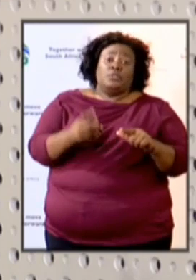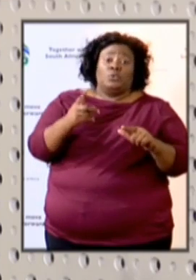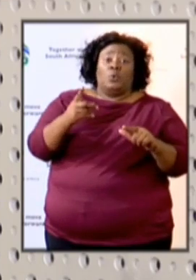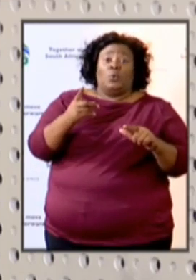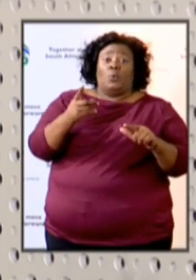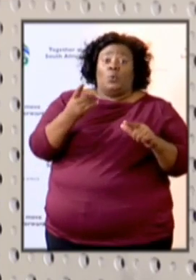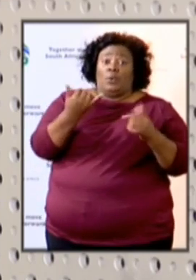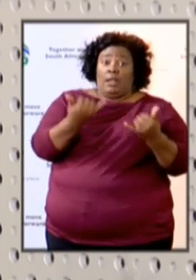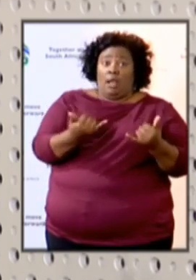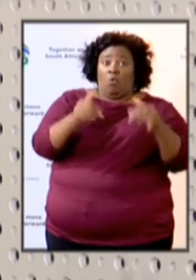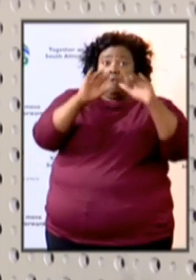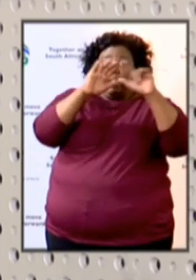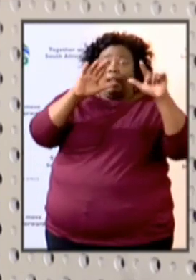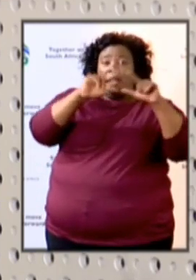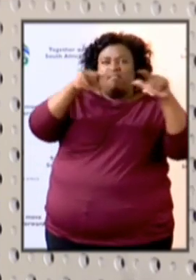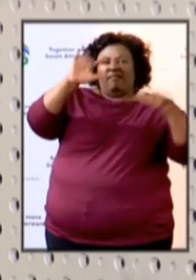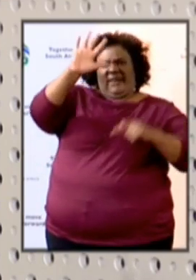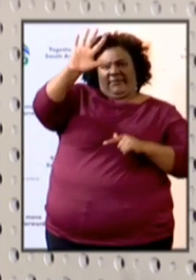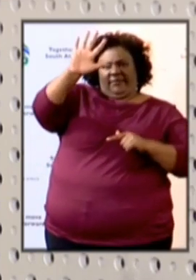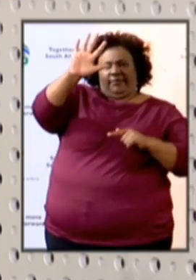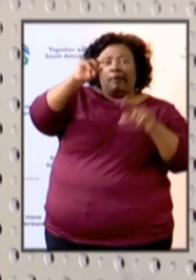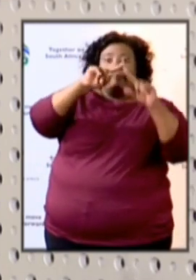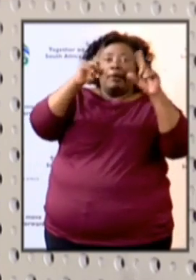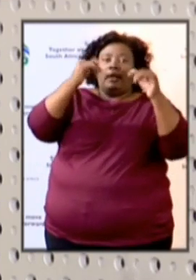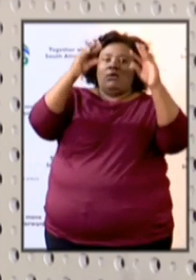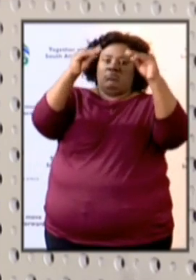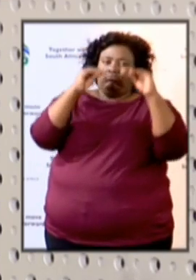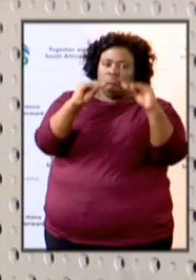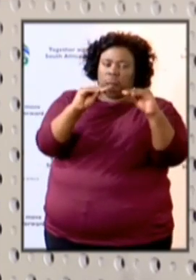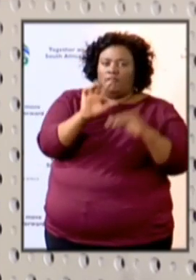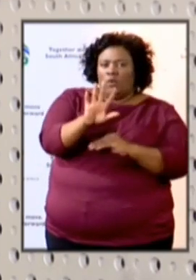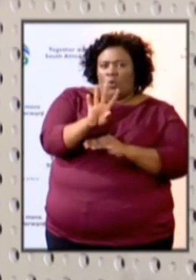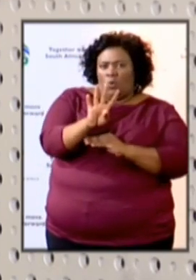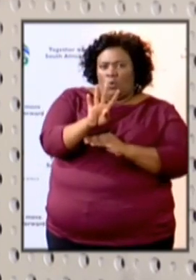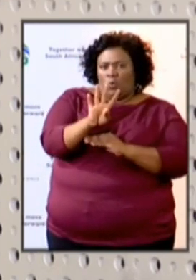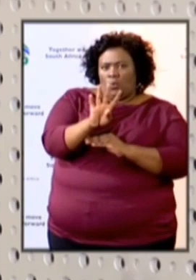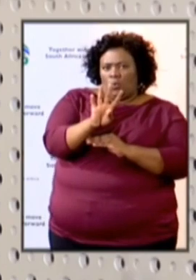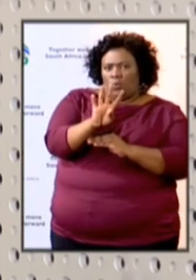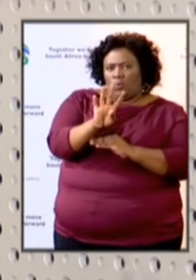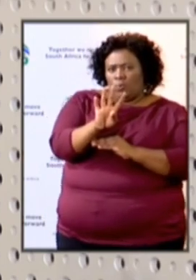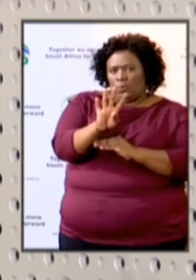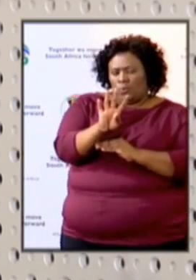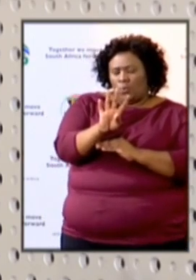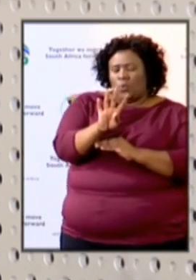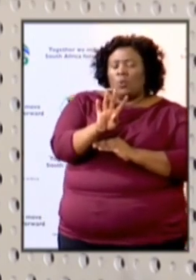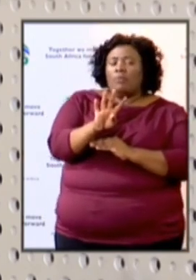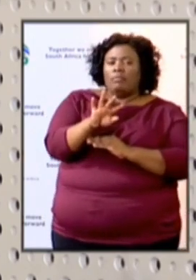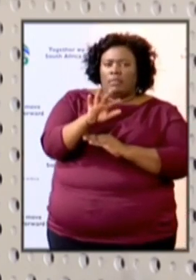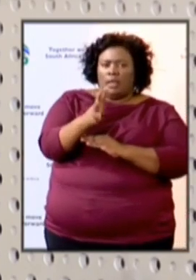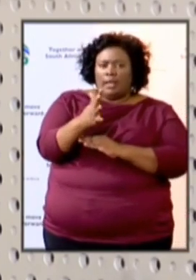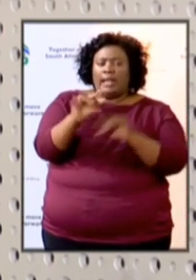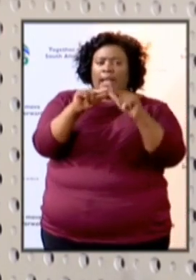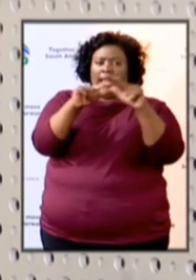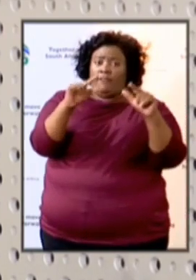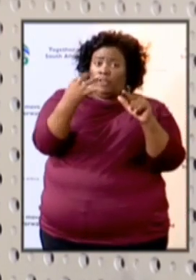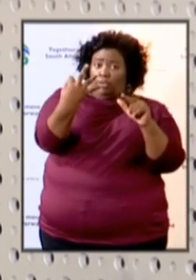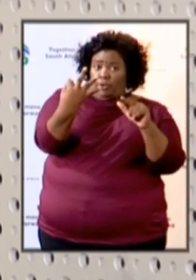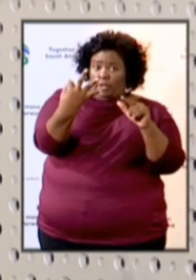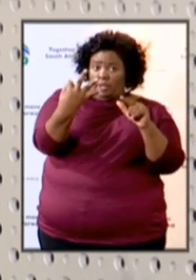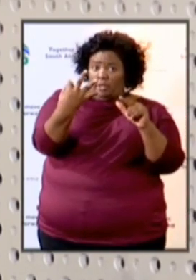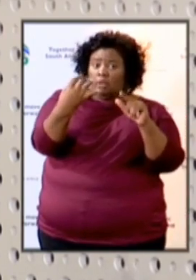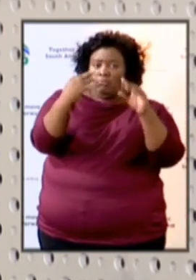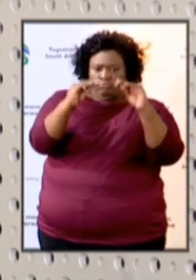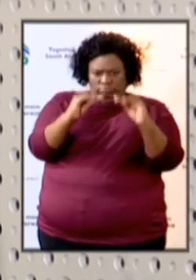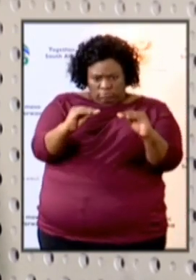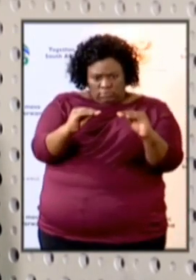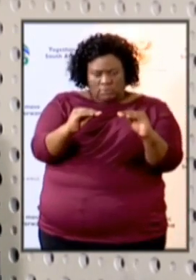four, that all of us become level four, under level four lockdown. We'll then have a level three. That would be good if all of